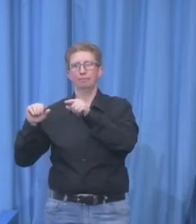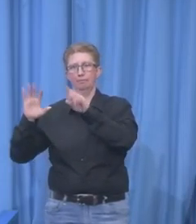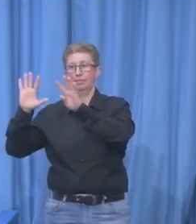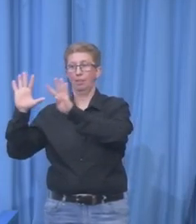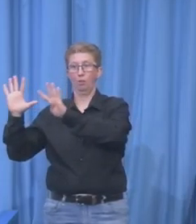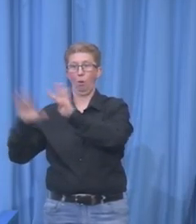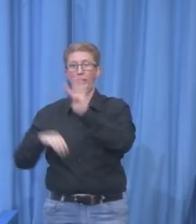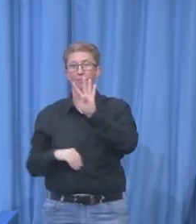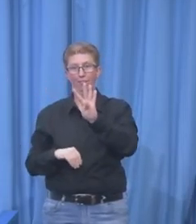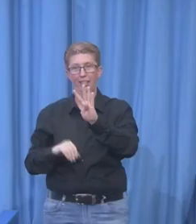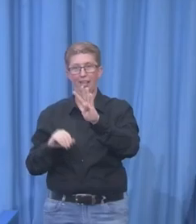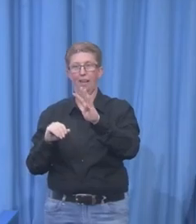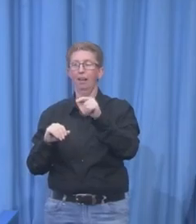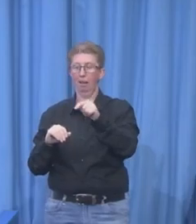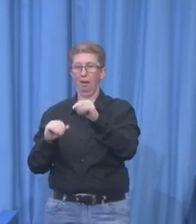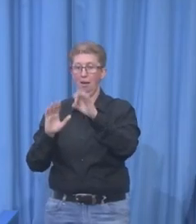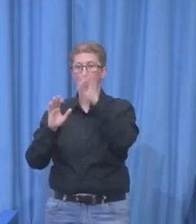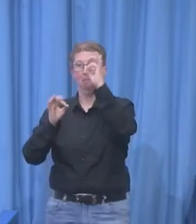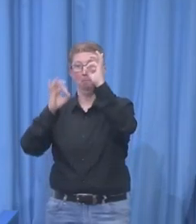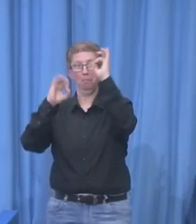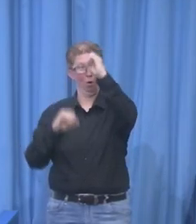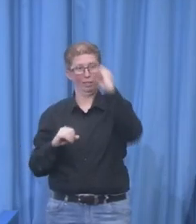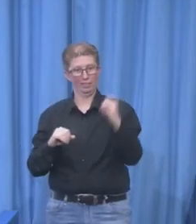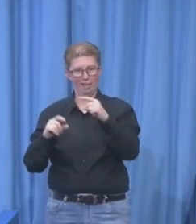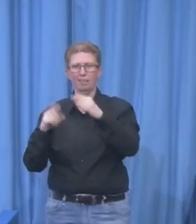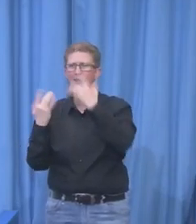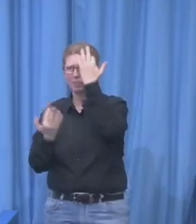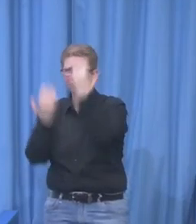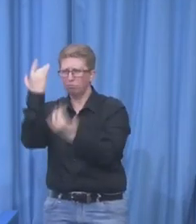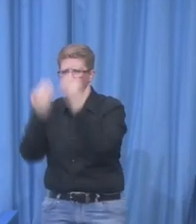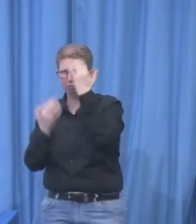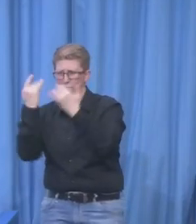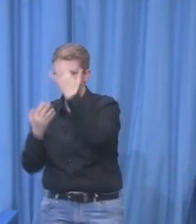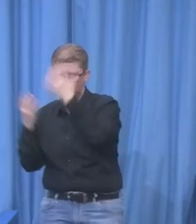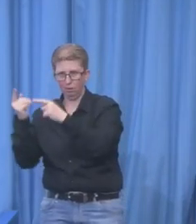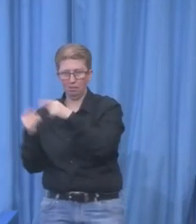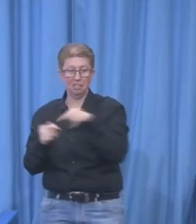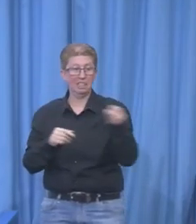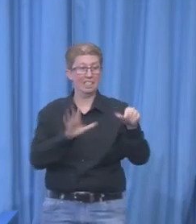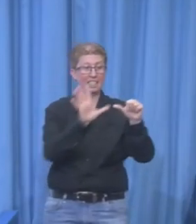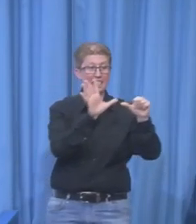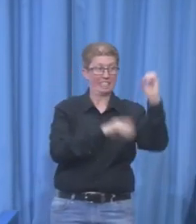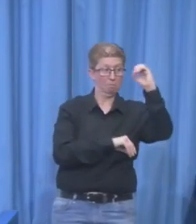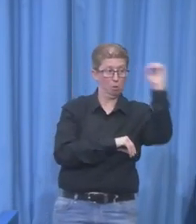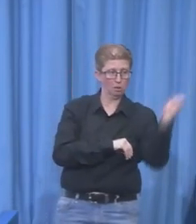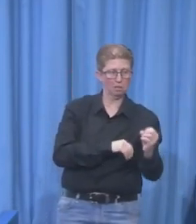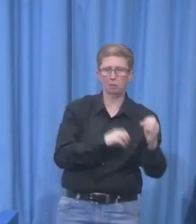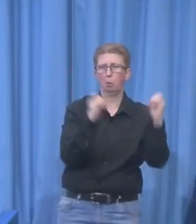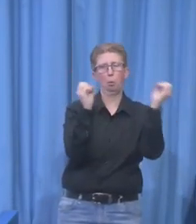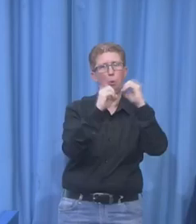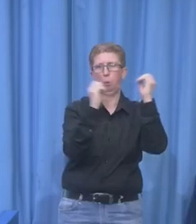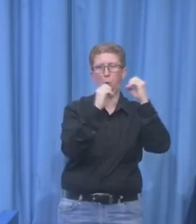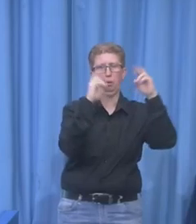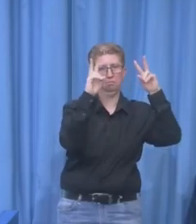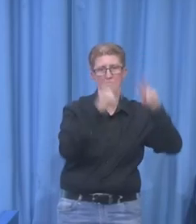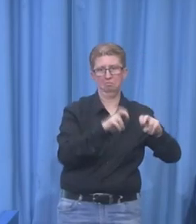sites that did not input their data, so factoring that in, our overall employment rate right now